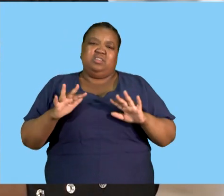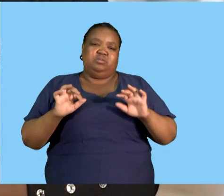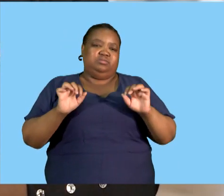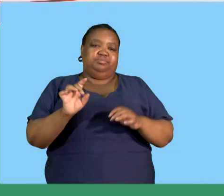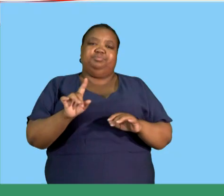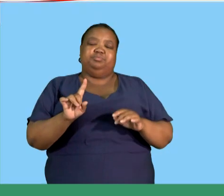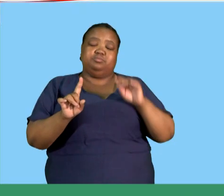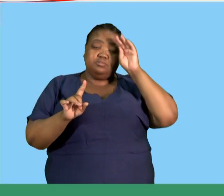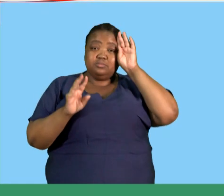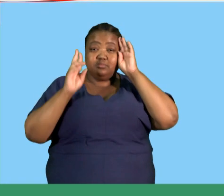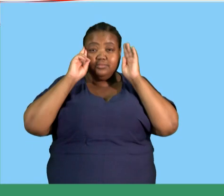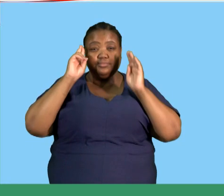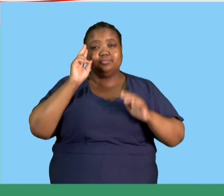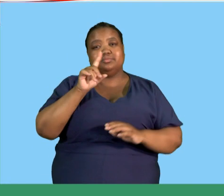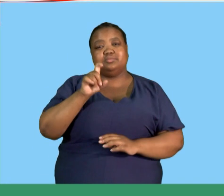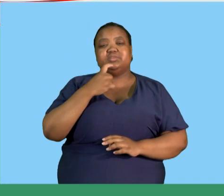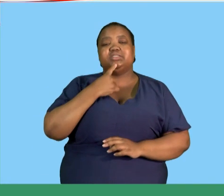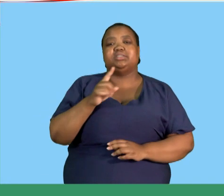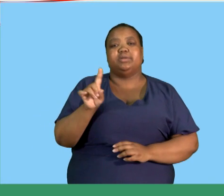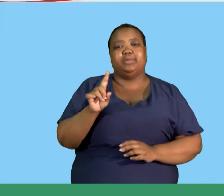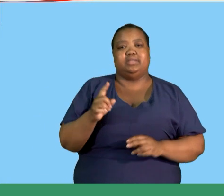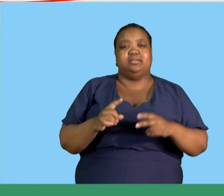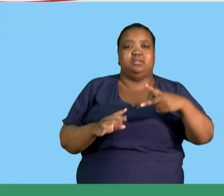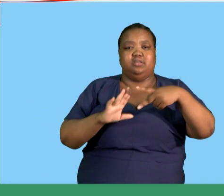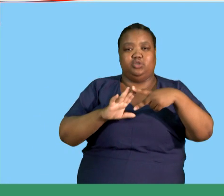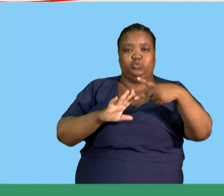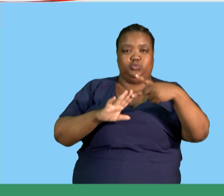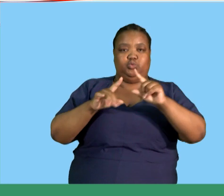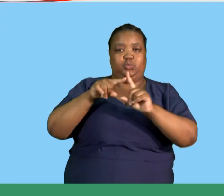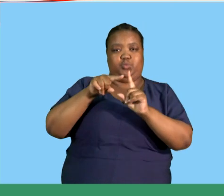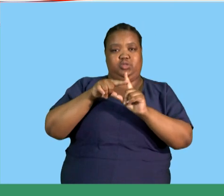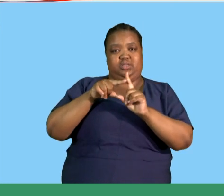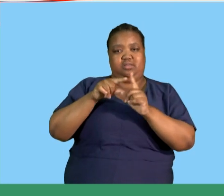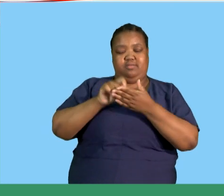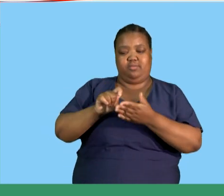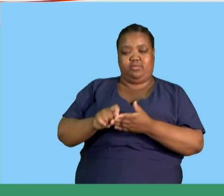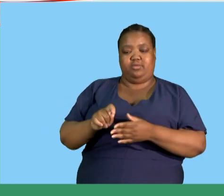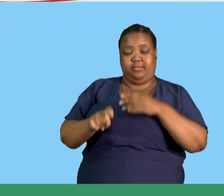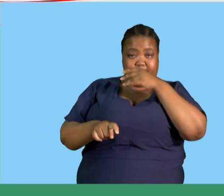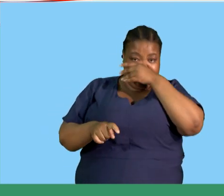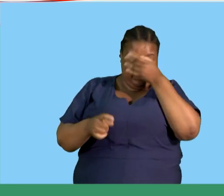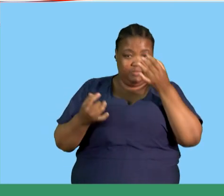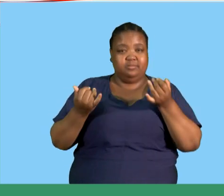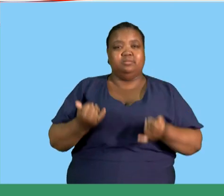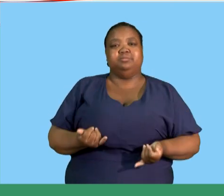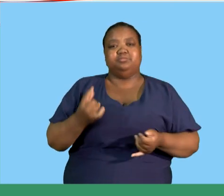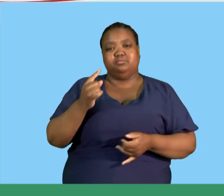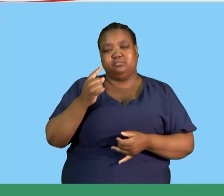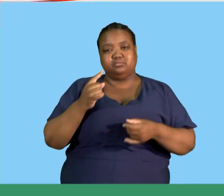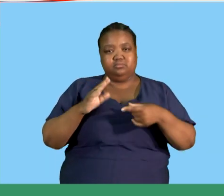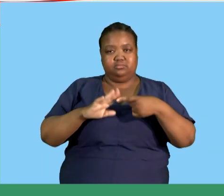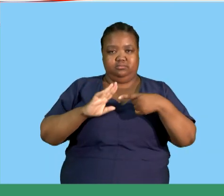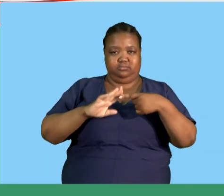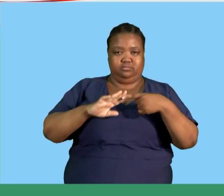question said they need two advantages from this particular scenario. So this was the first one. Now let's look